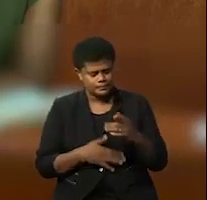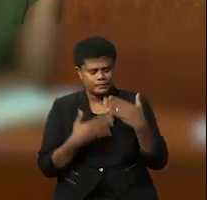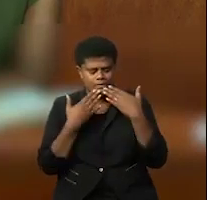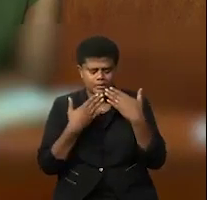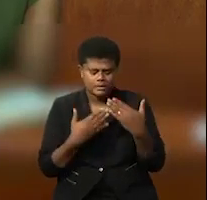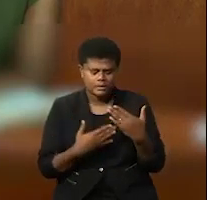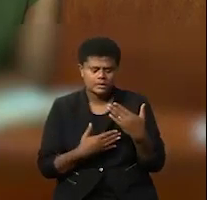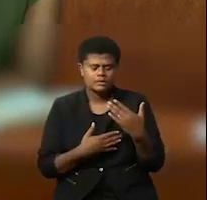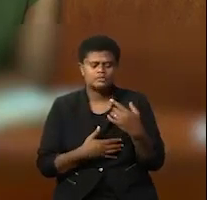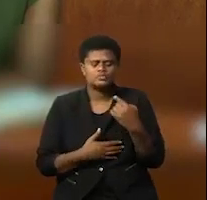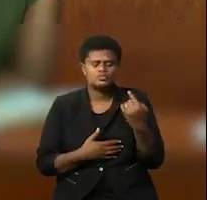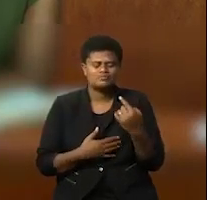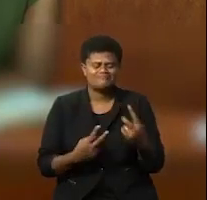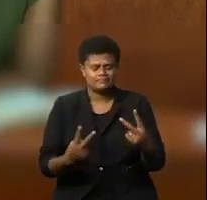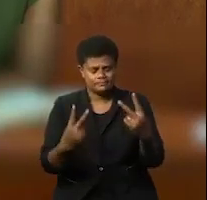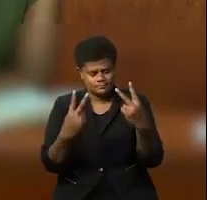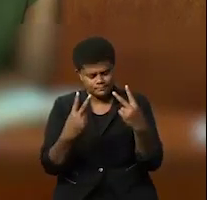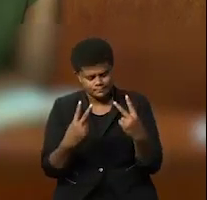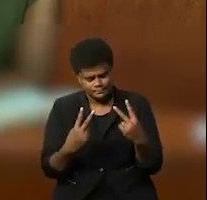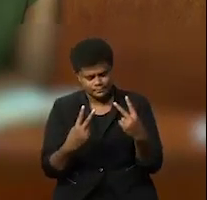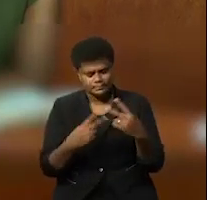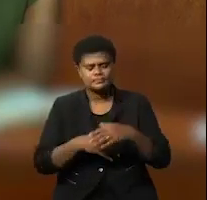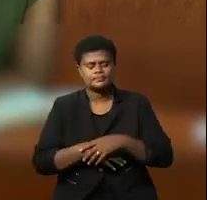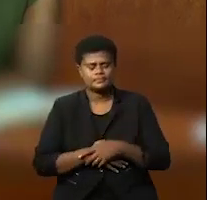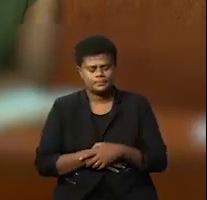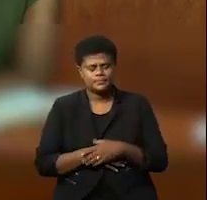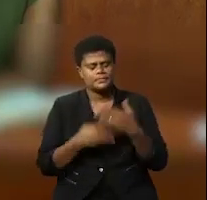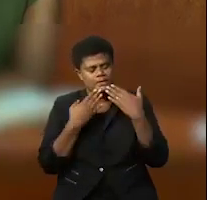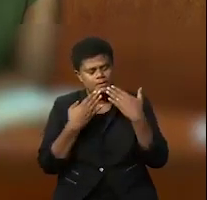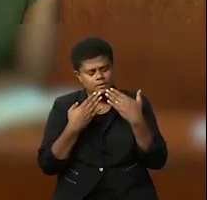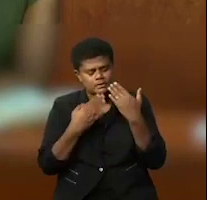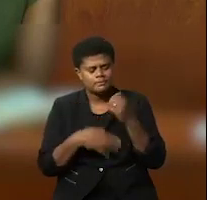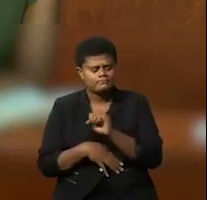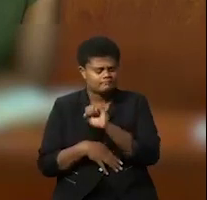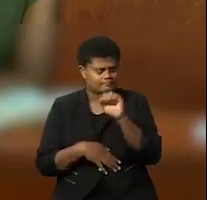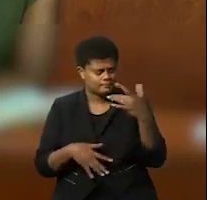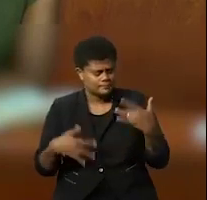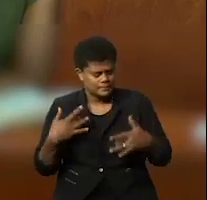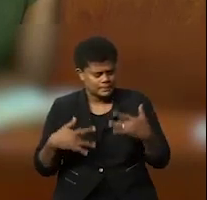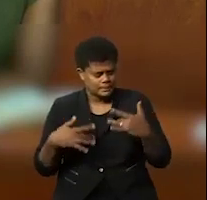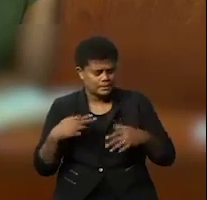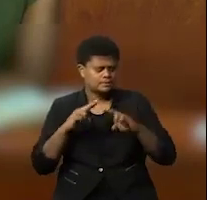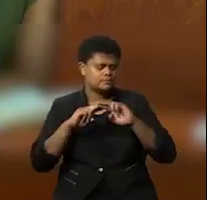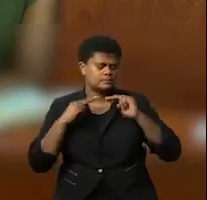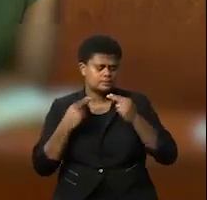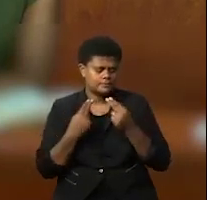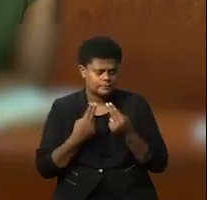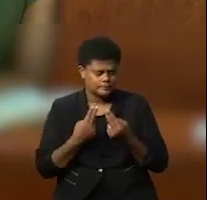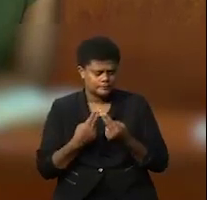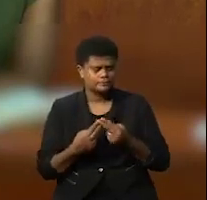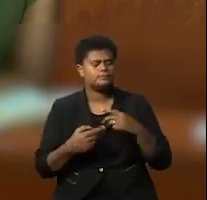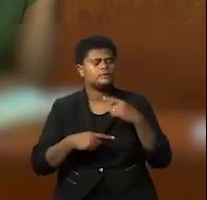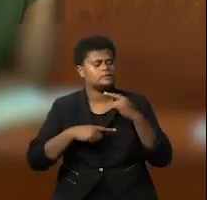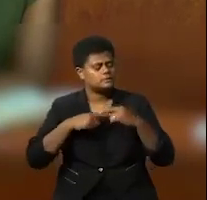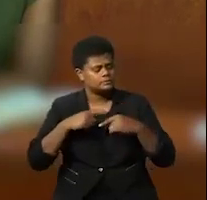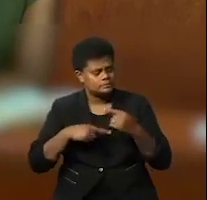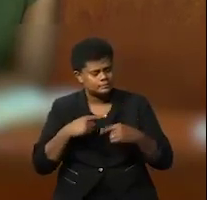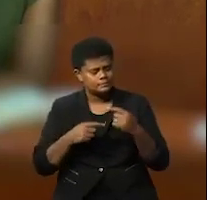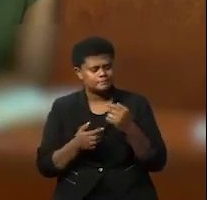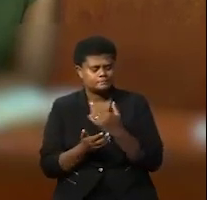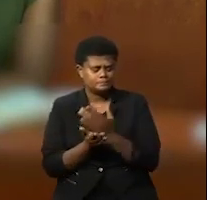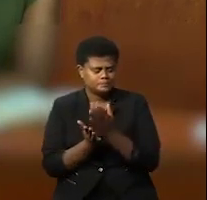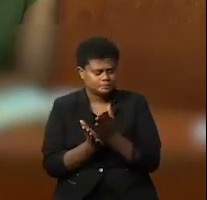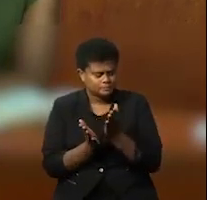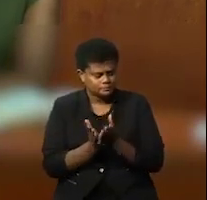thank you, Lord, for the life of the viewers, Lord. We thank you, Lord, for the life for their lives, Lord, and for their families, Lord. And Lord, today, Lord, as we're